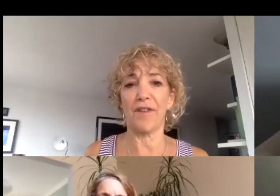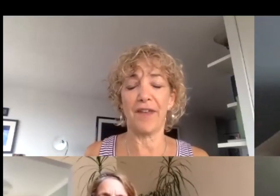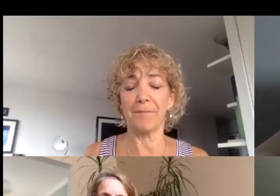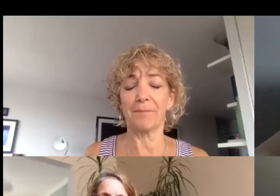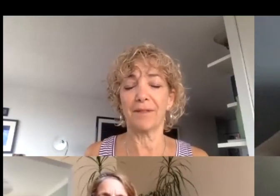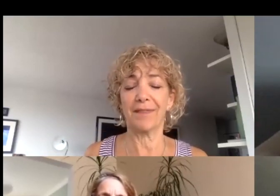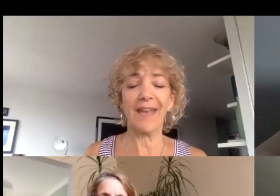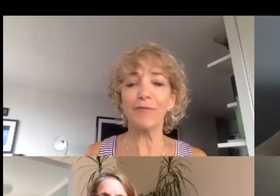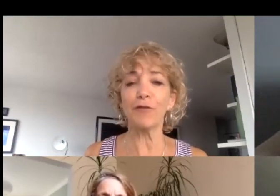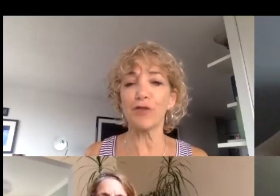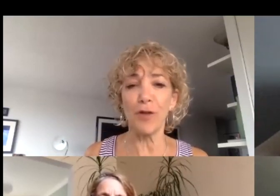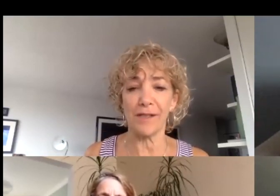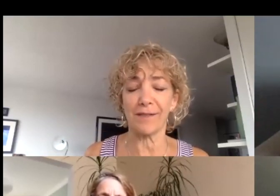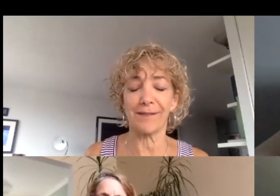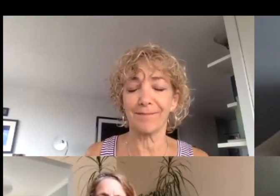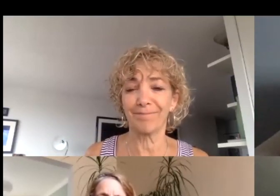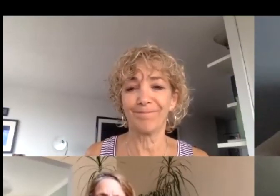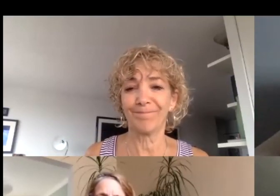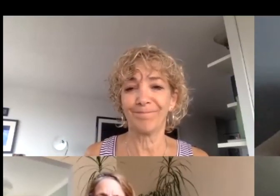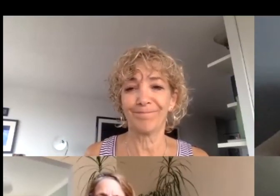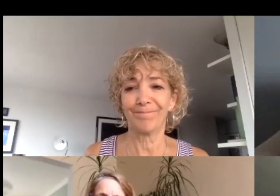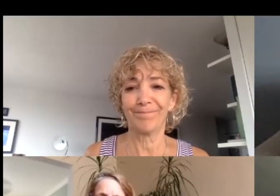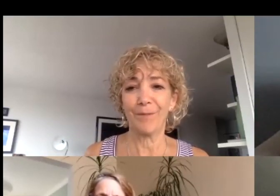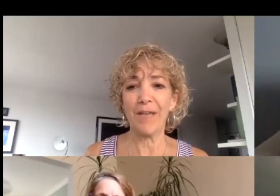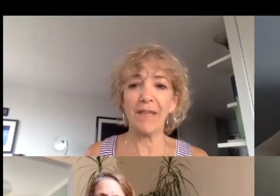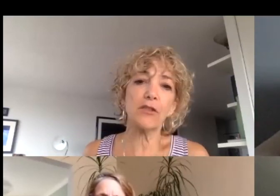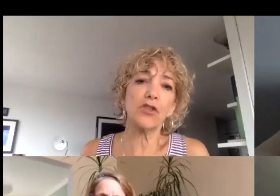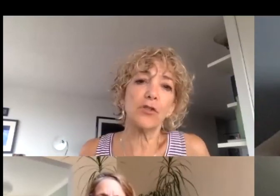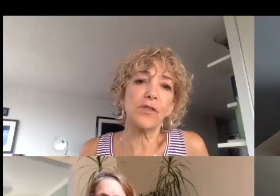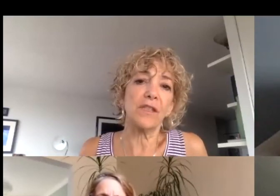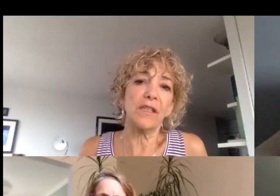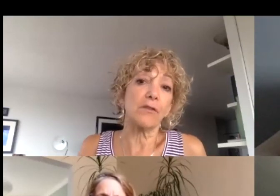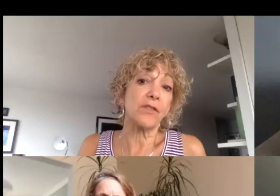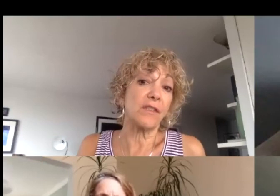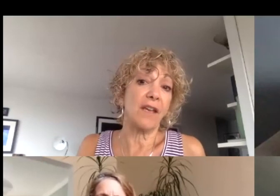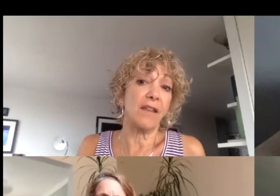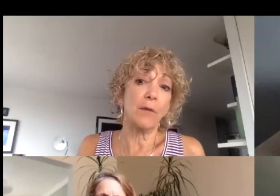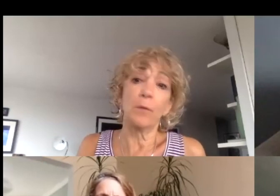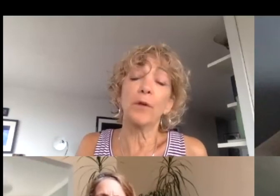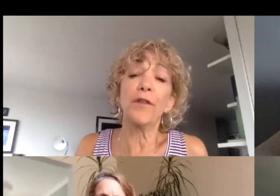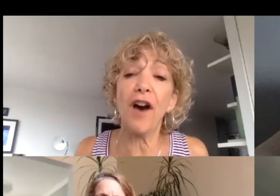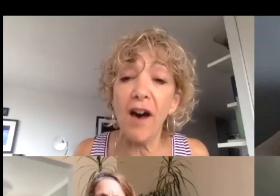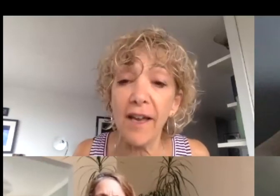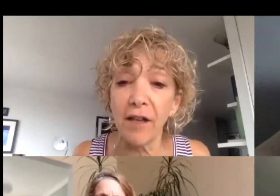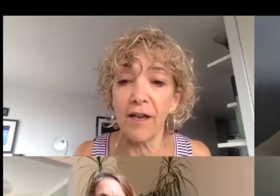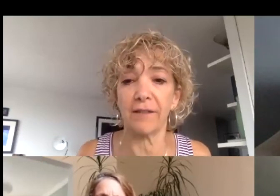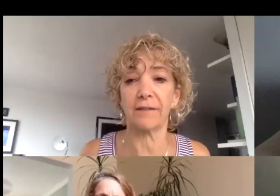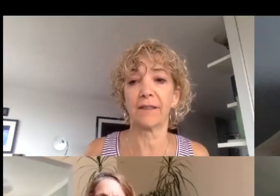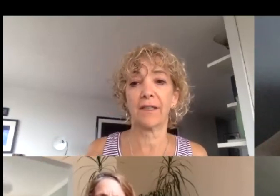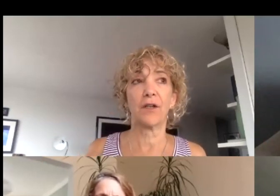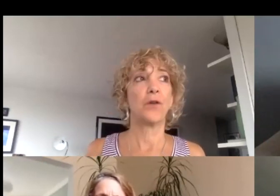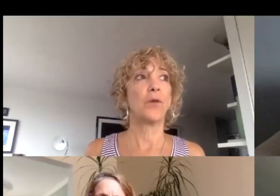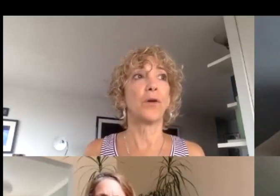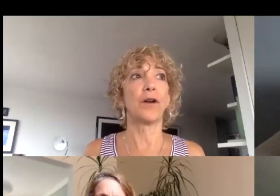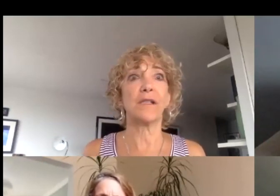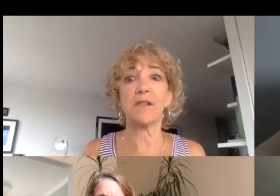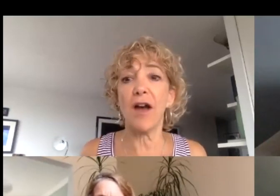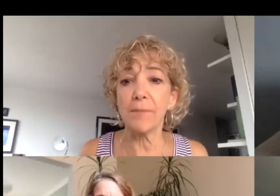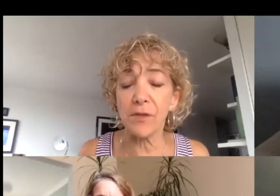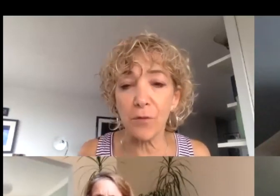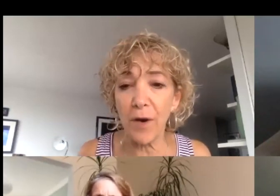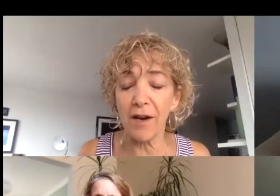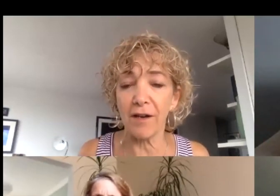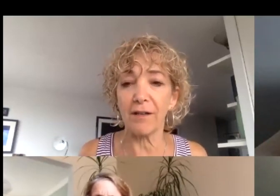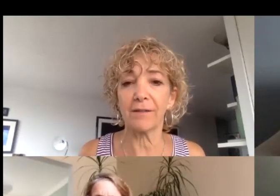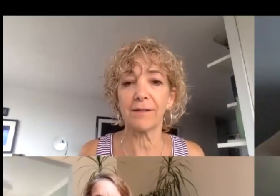happens on them. They have no choice, right? They can choose to either stay there when we're on the High Line or in